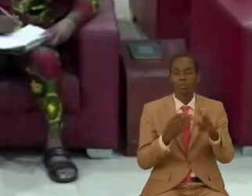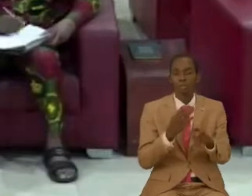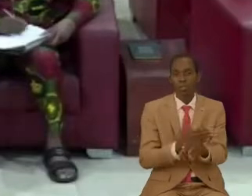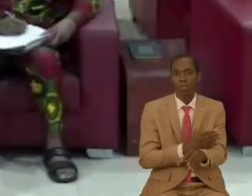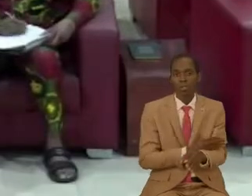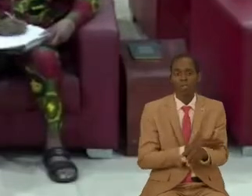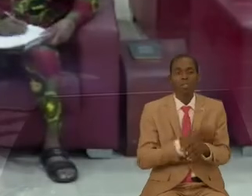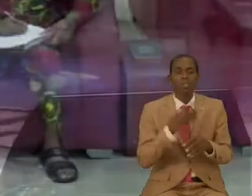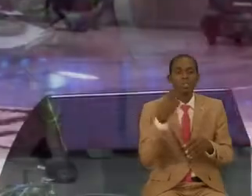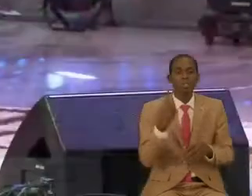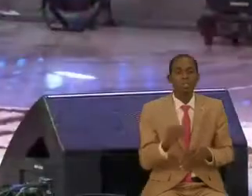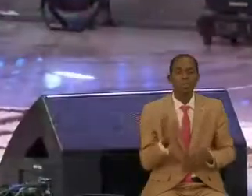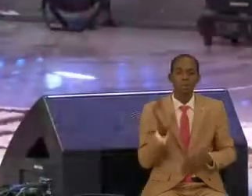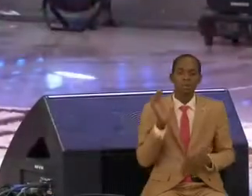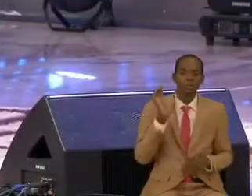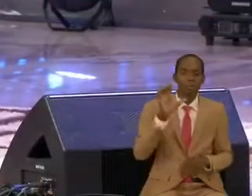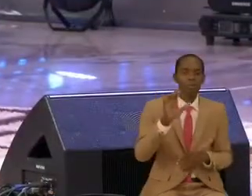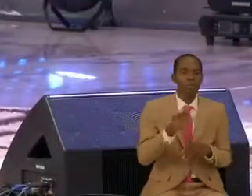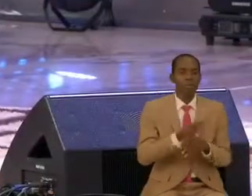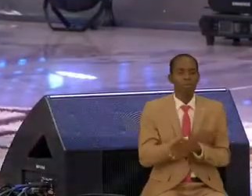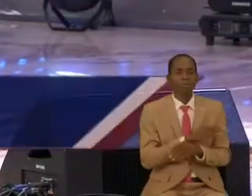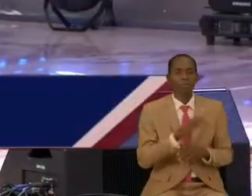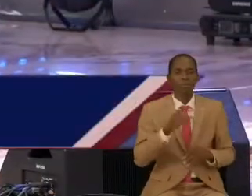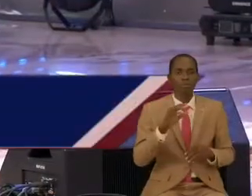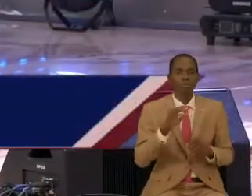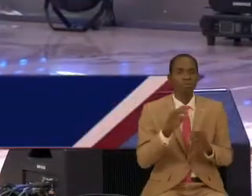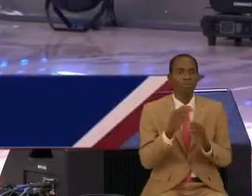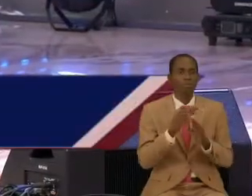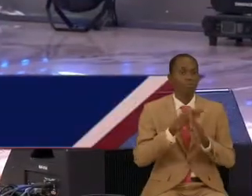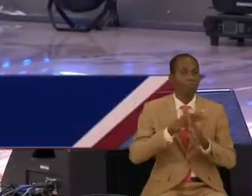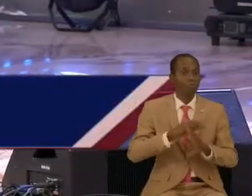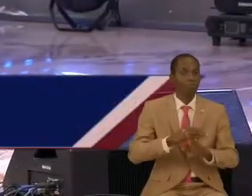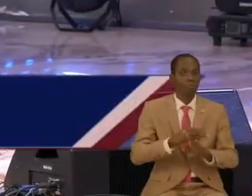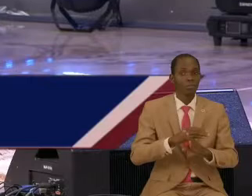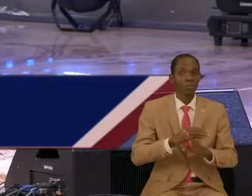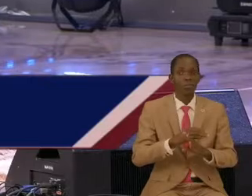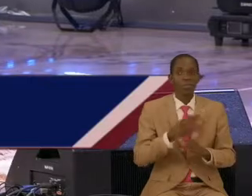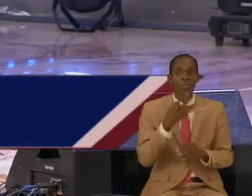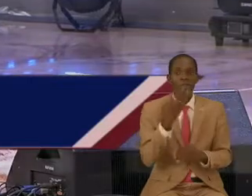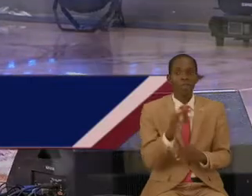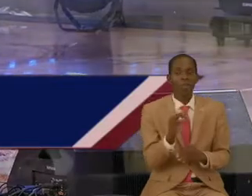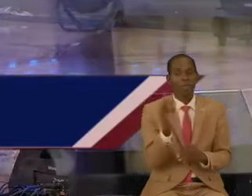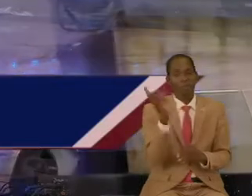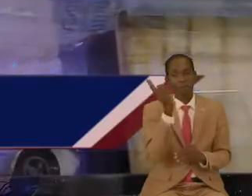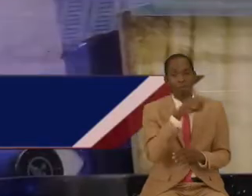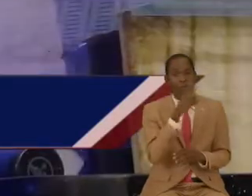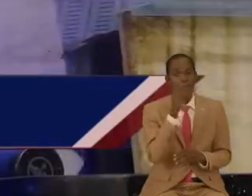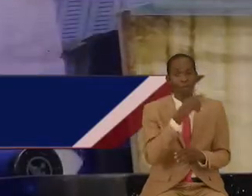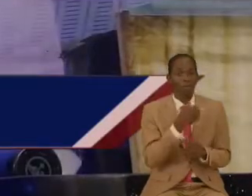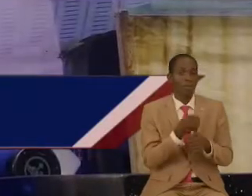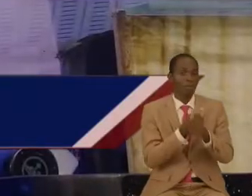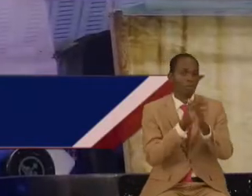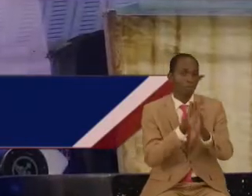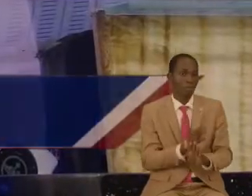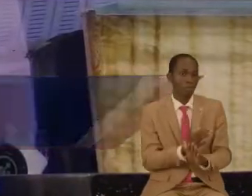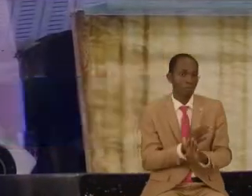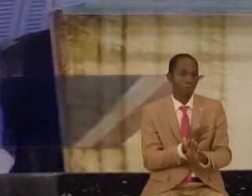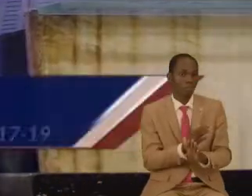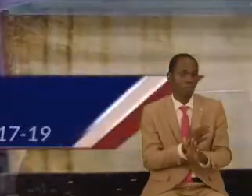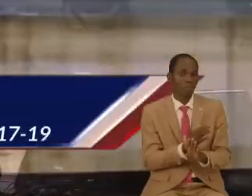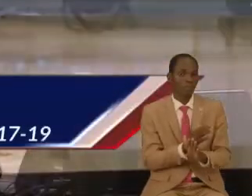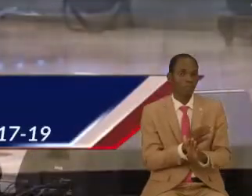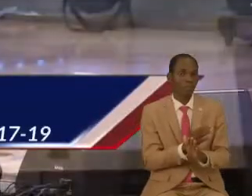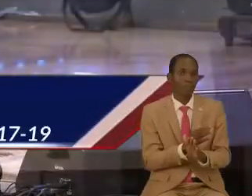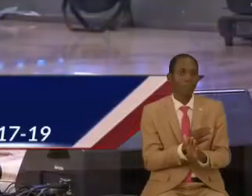the forceful constraint of false apostles. It tells us in Galatians chapter 6, verse